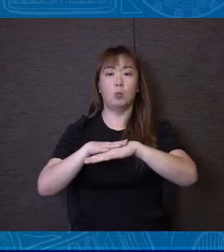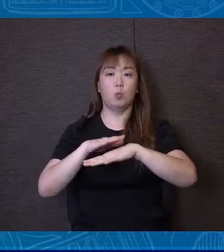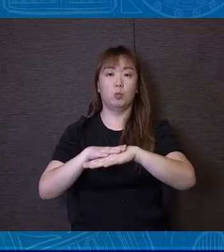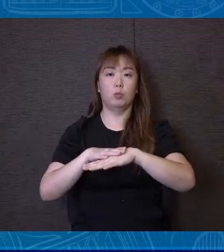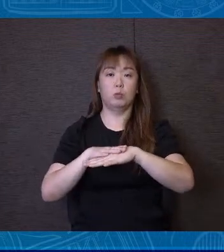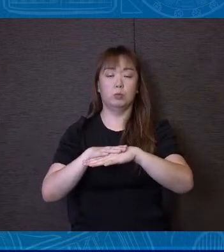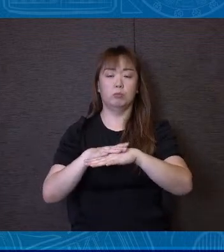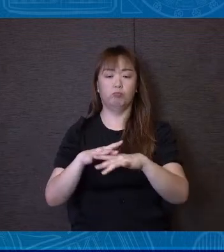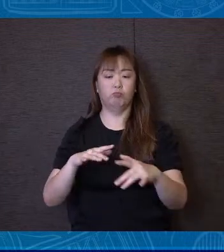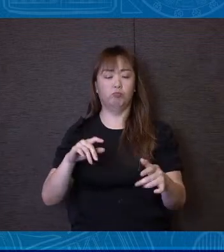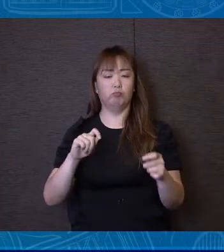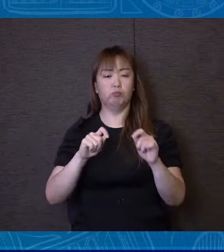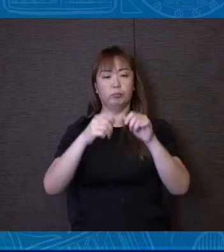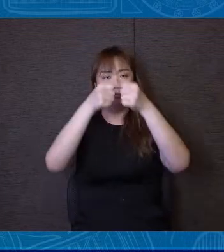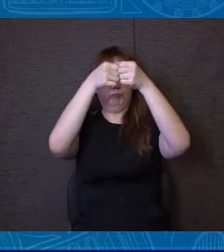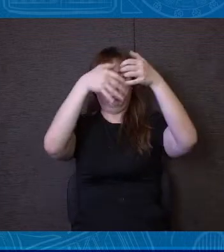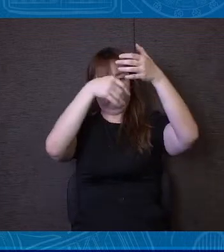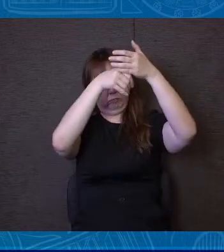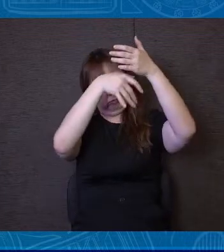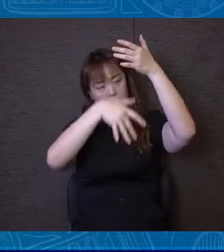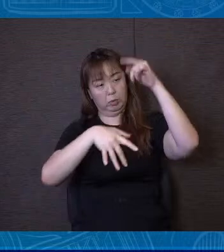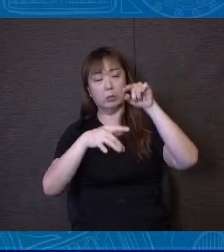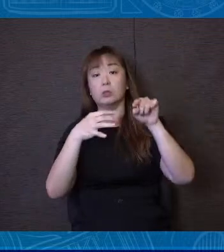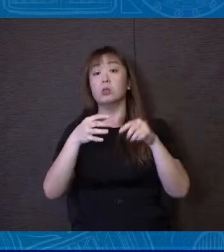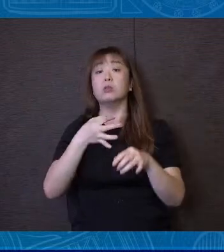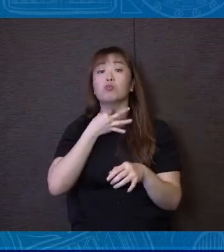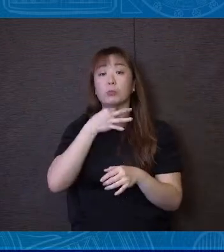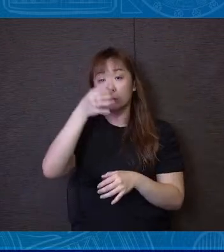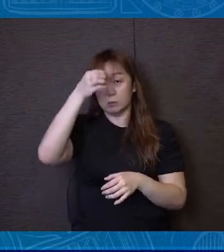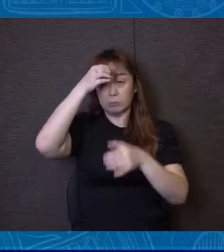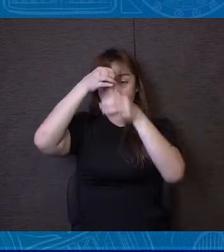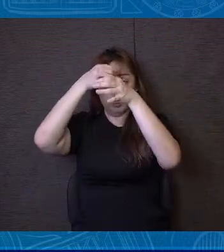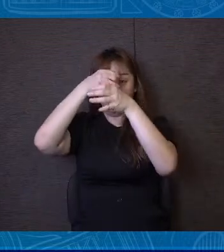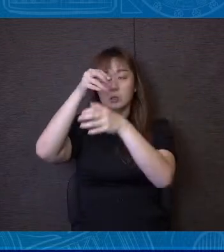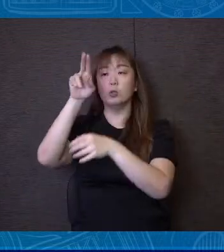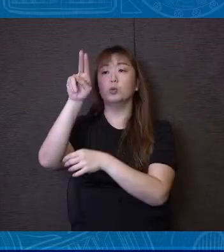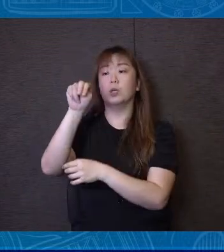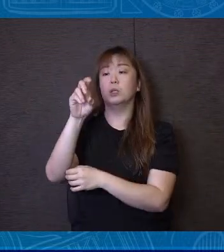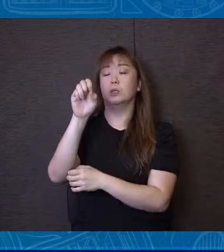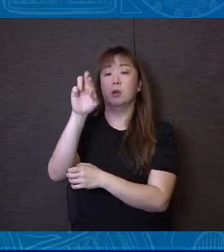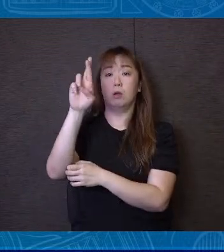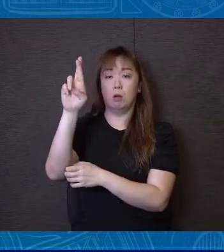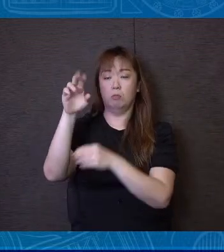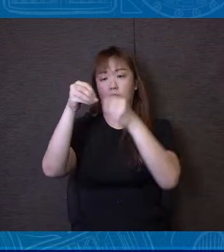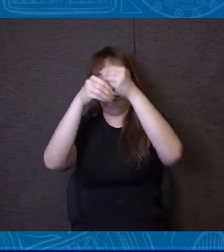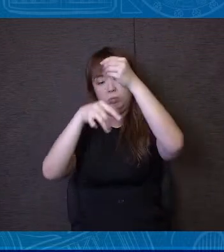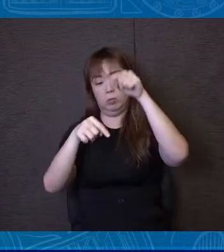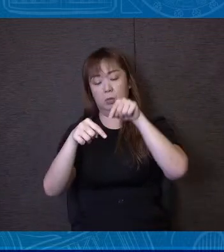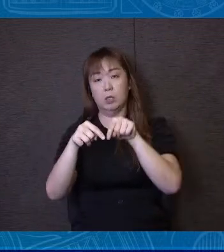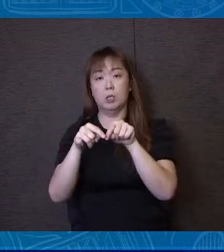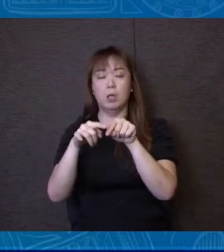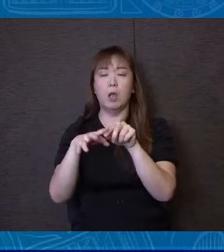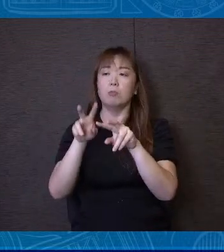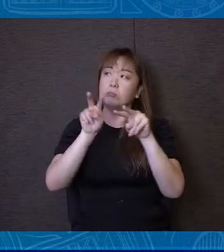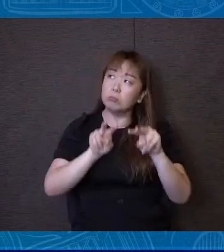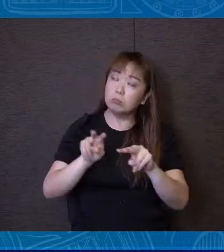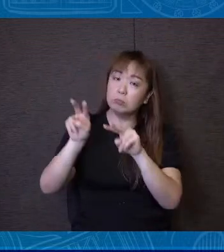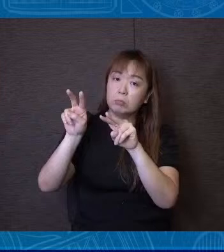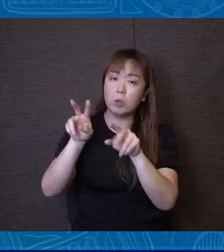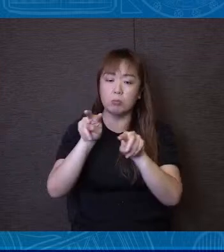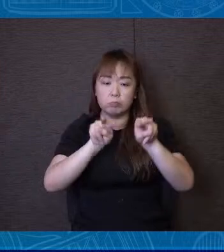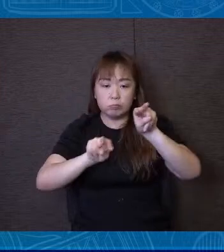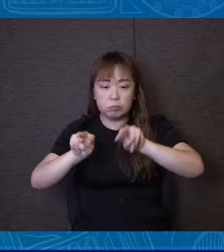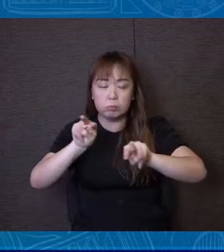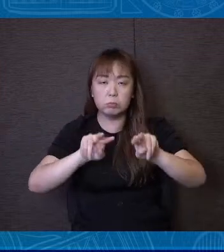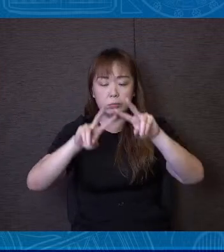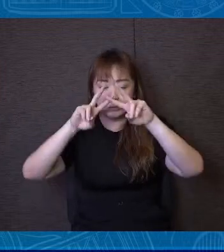chain, from risk information led by UNDRR to monitoring, forecasting, and